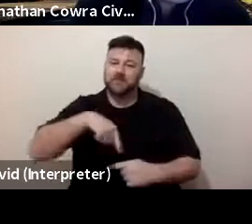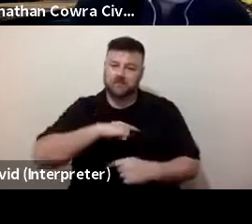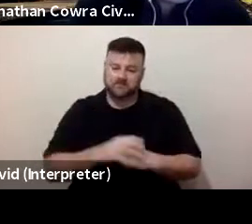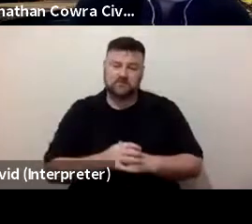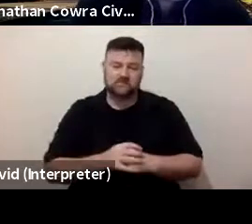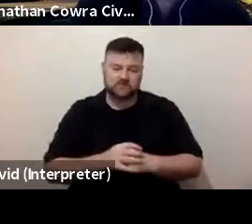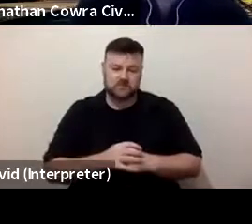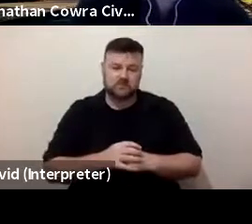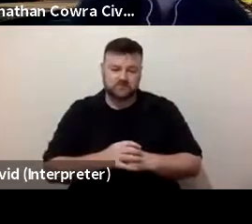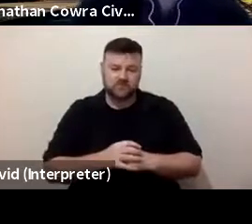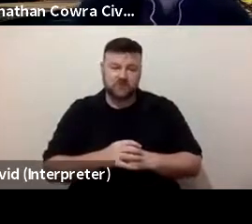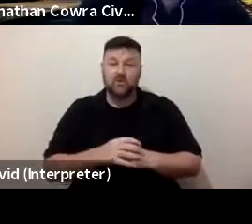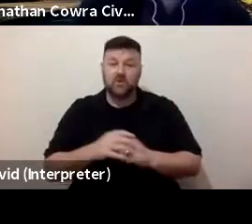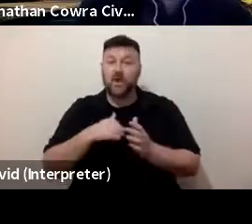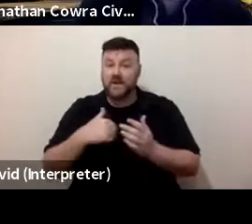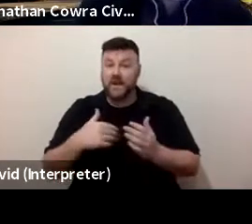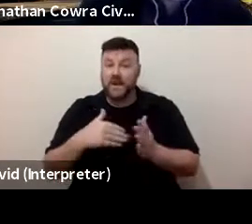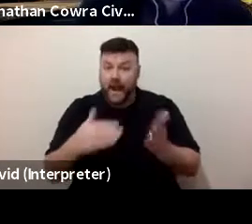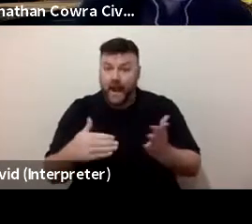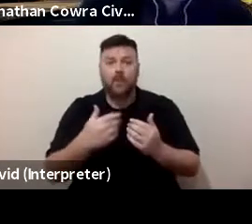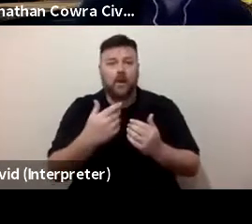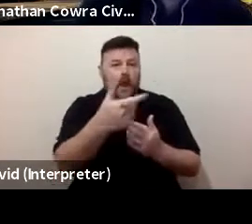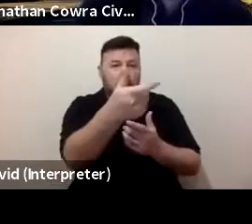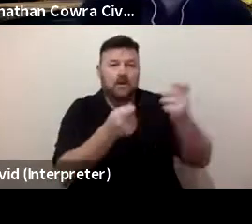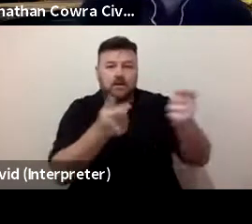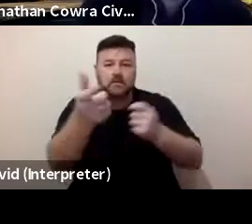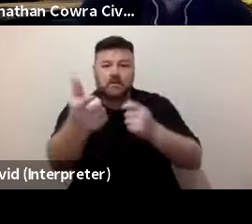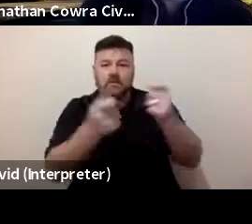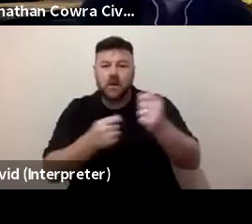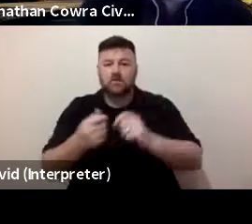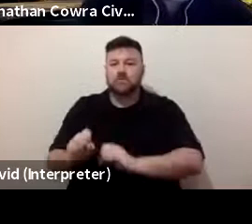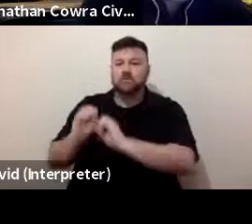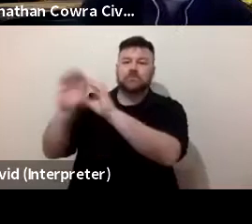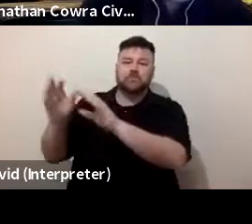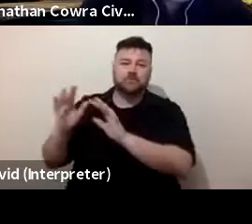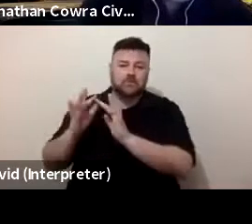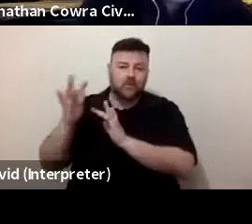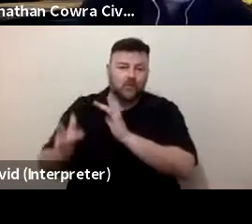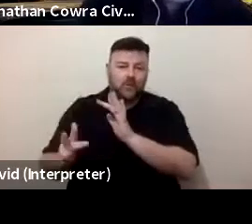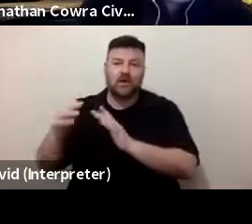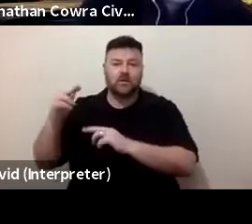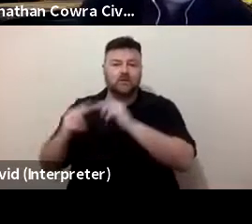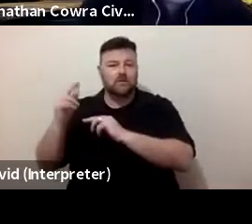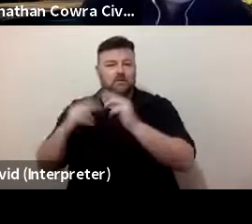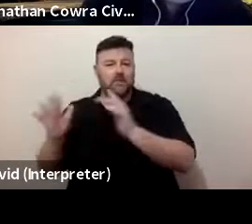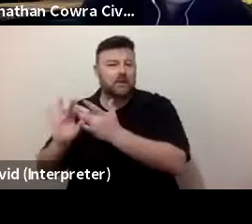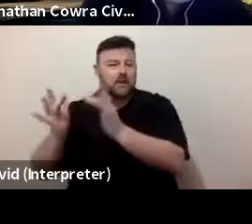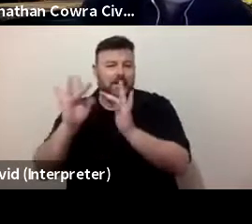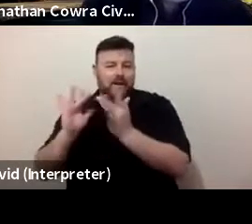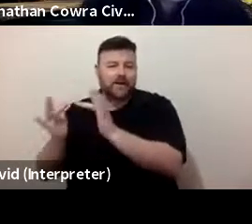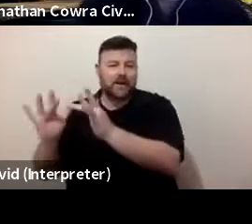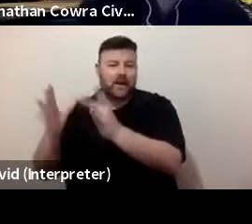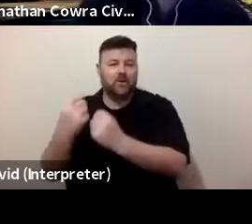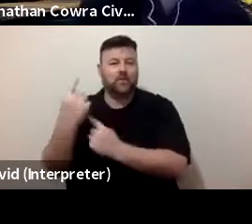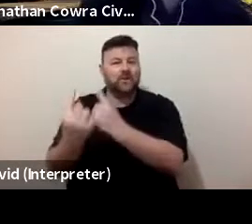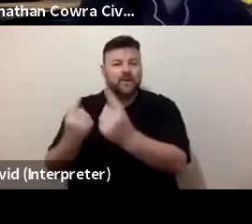We're pulling in other people now and getting that content up and running and like building those networks. But yeah, it's been a